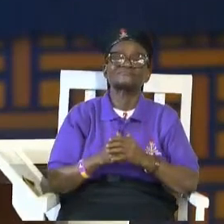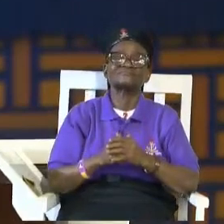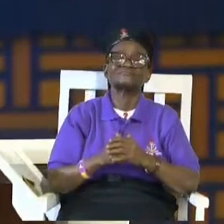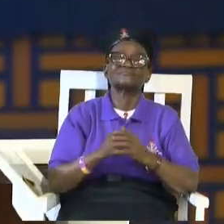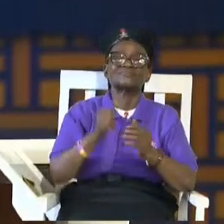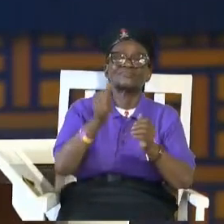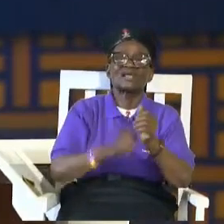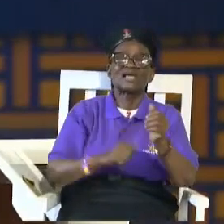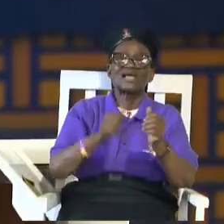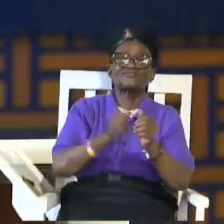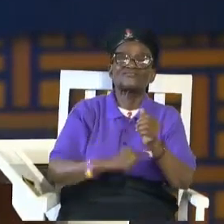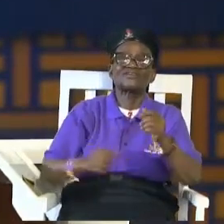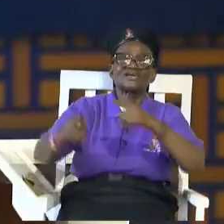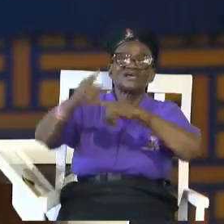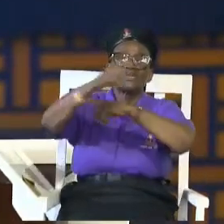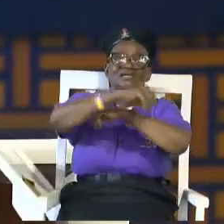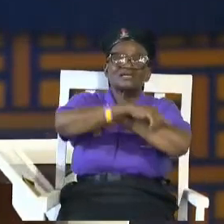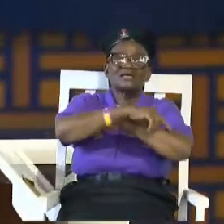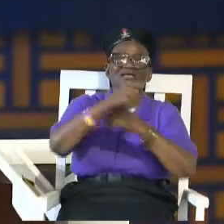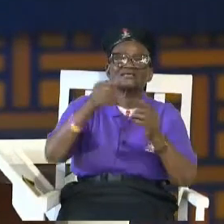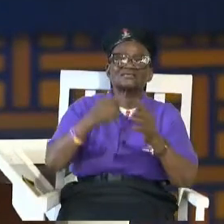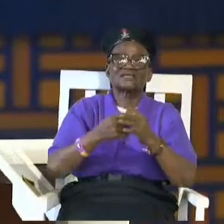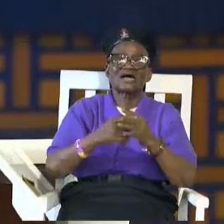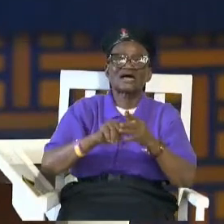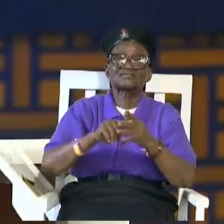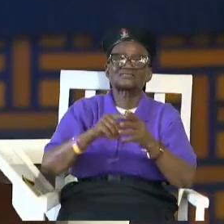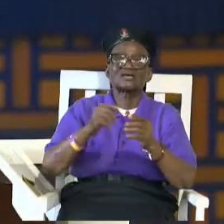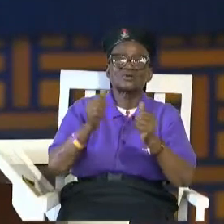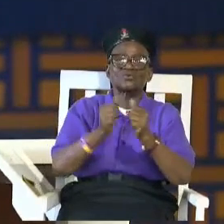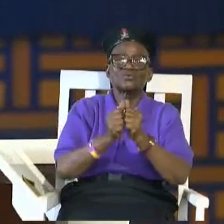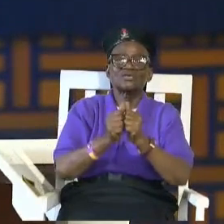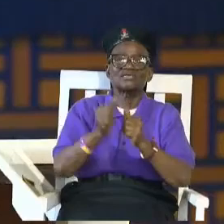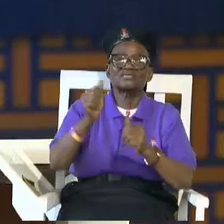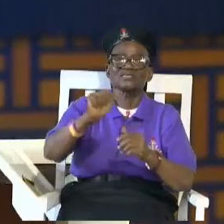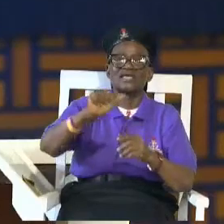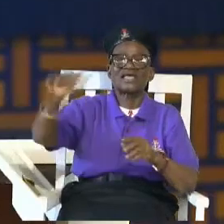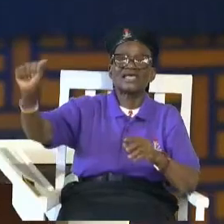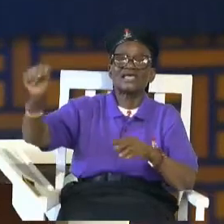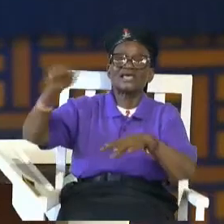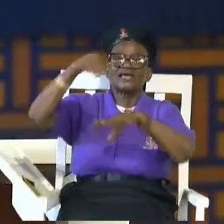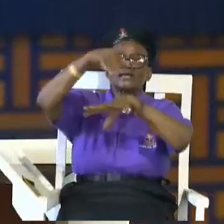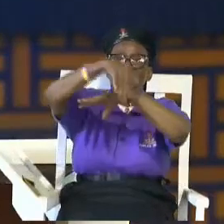Every day begins with a night.